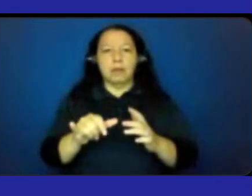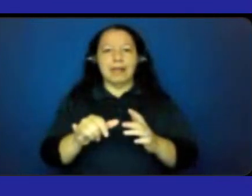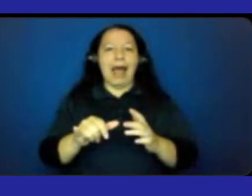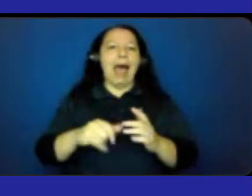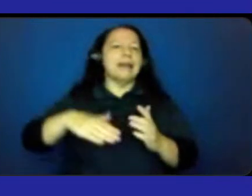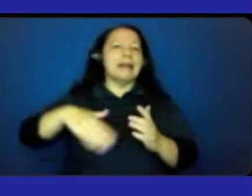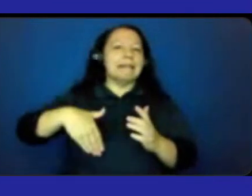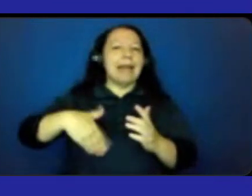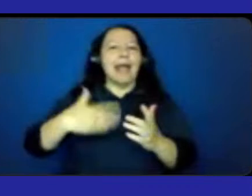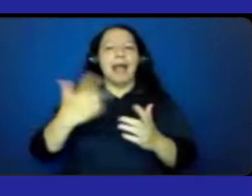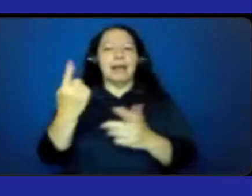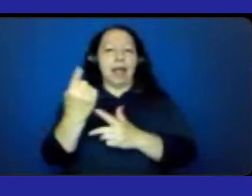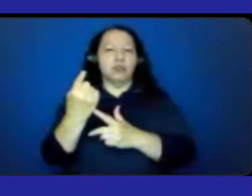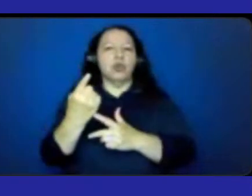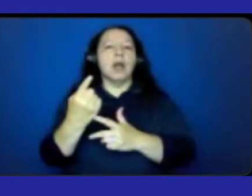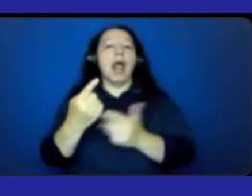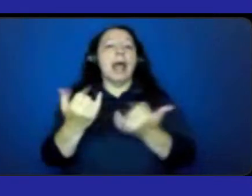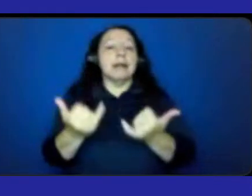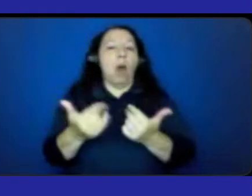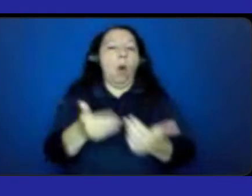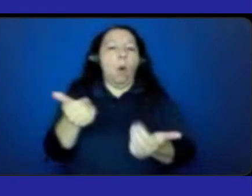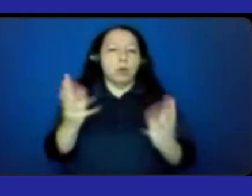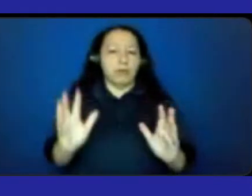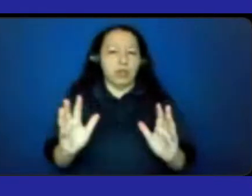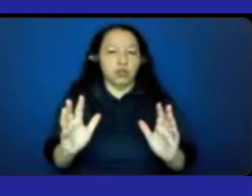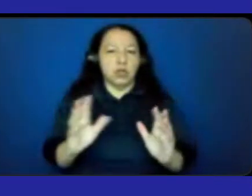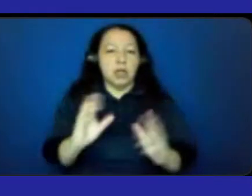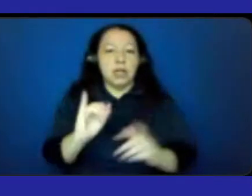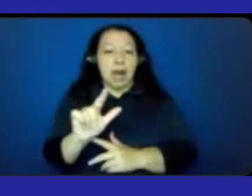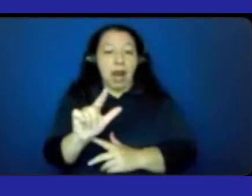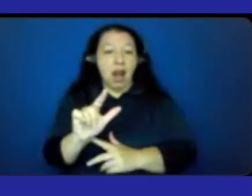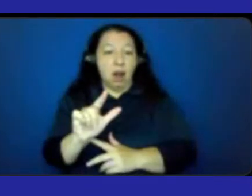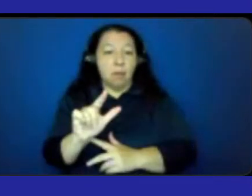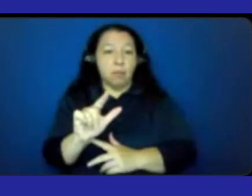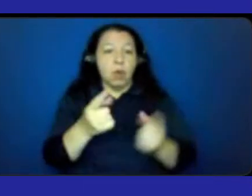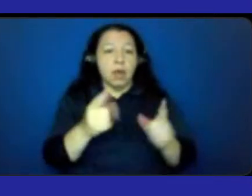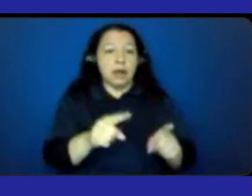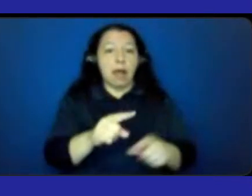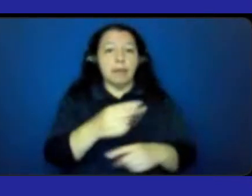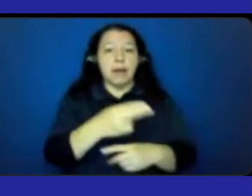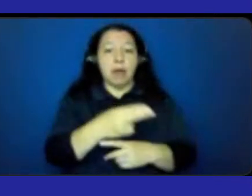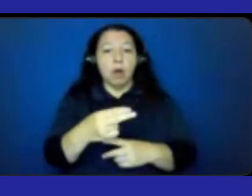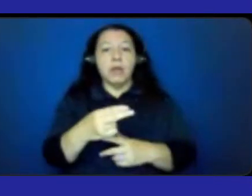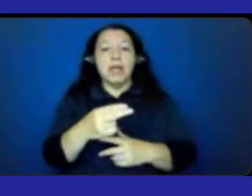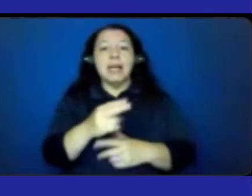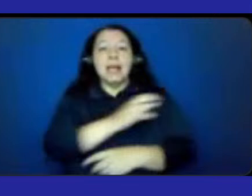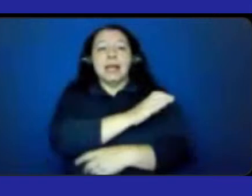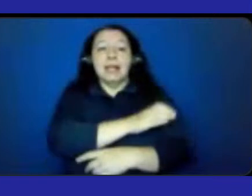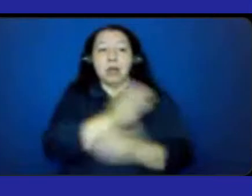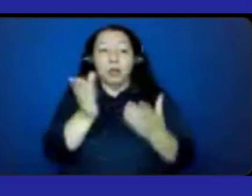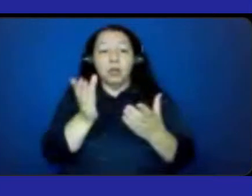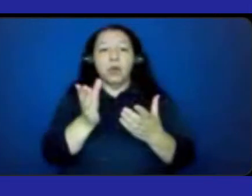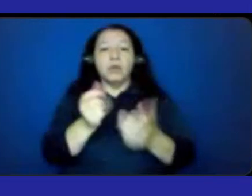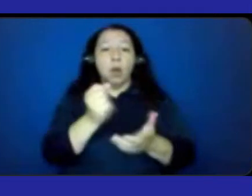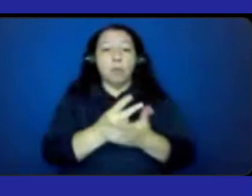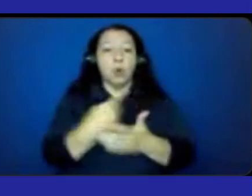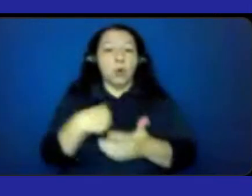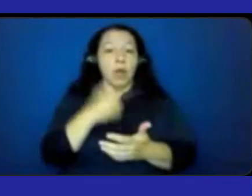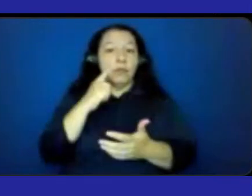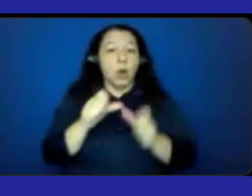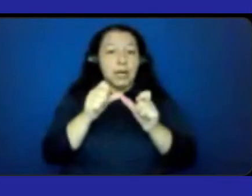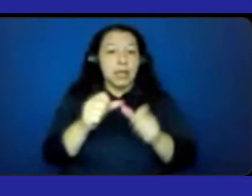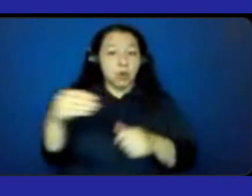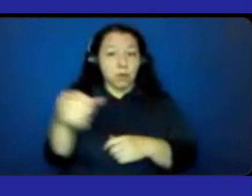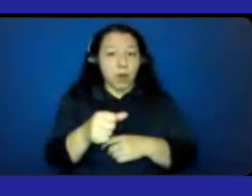completion. In April, Health and Hospitals Clinical Services Planning Committee approved us for continued funding, including for 2 new